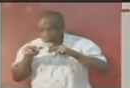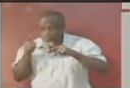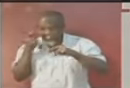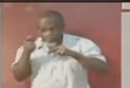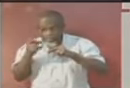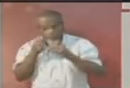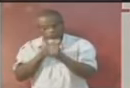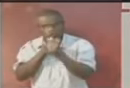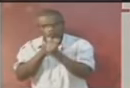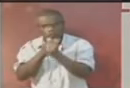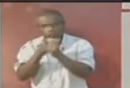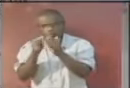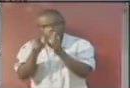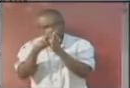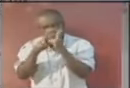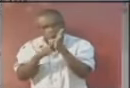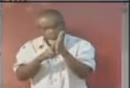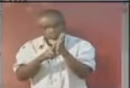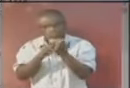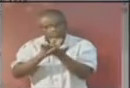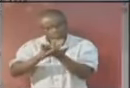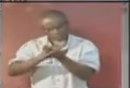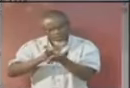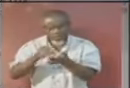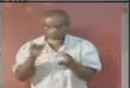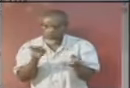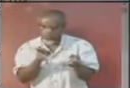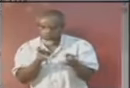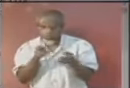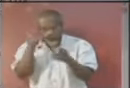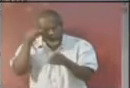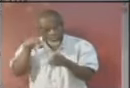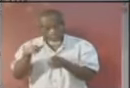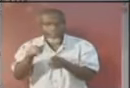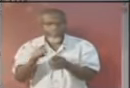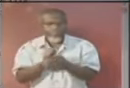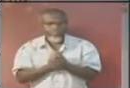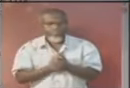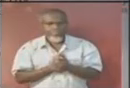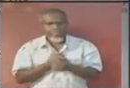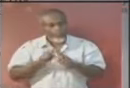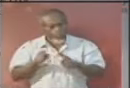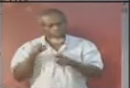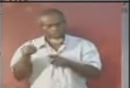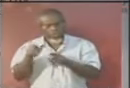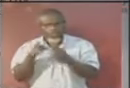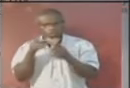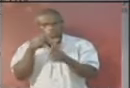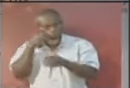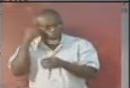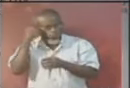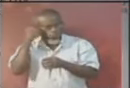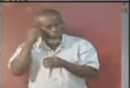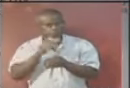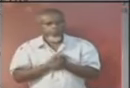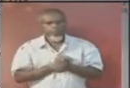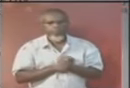for the country. Thank you very much, CMO. We'll now take questions from